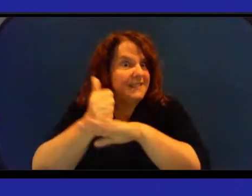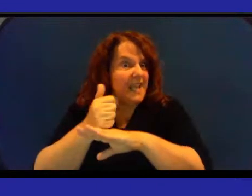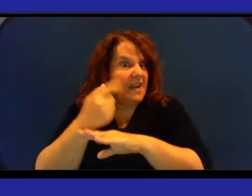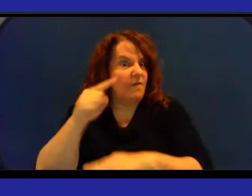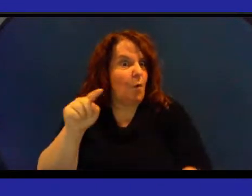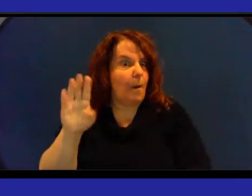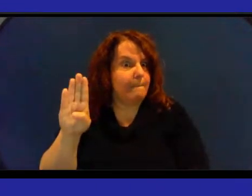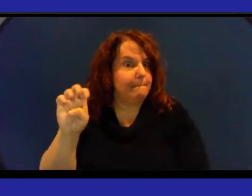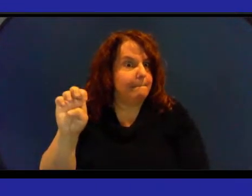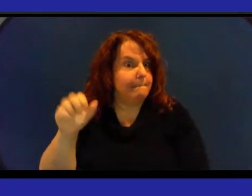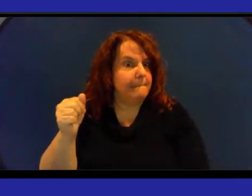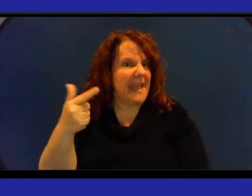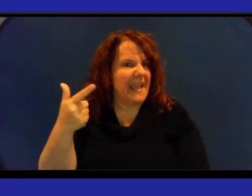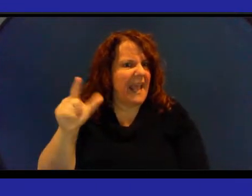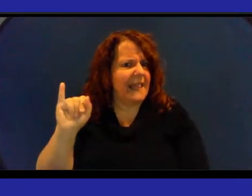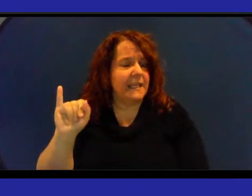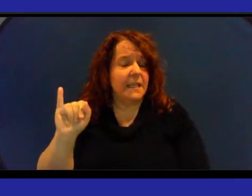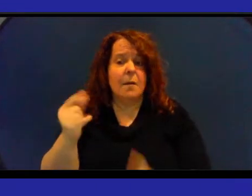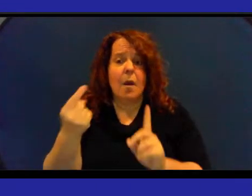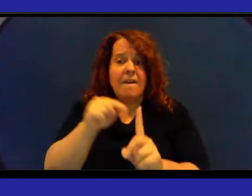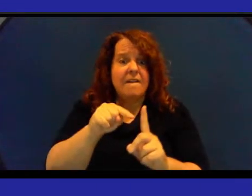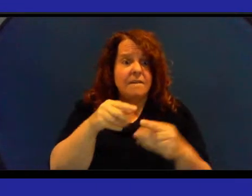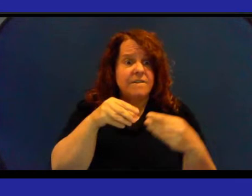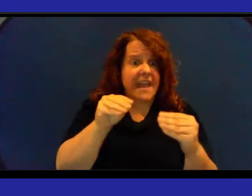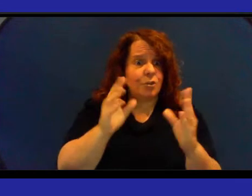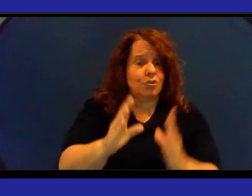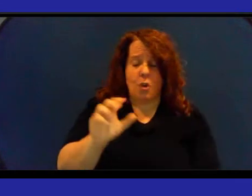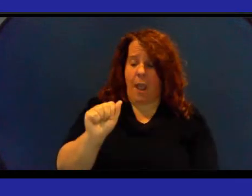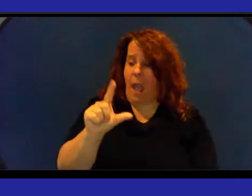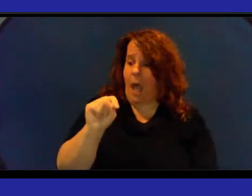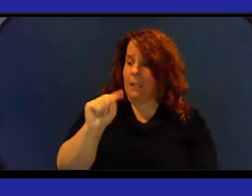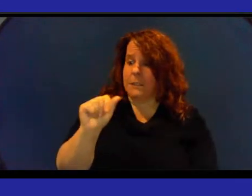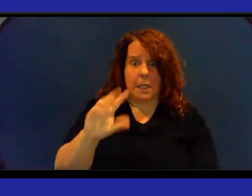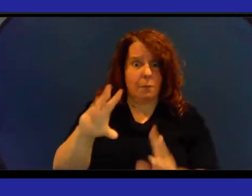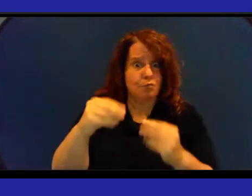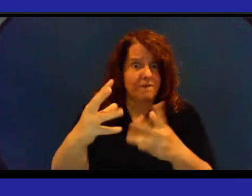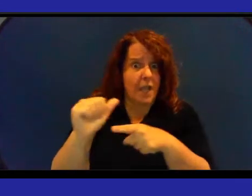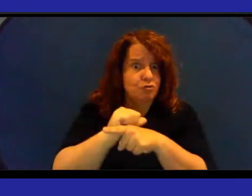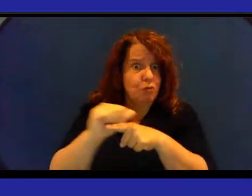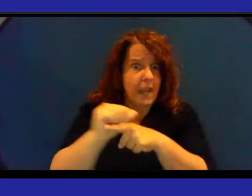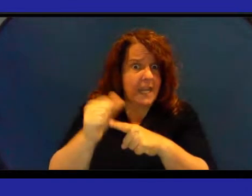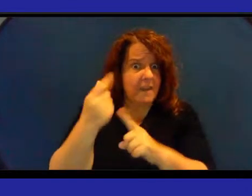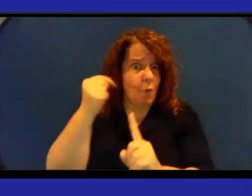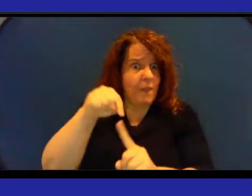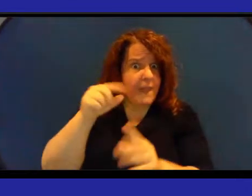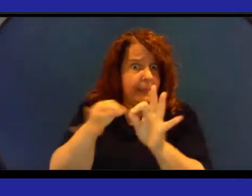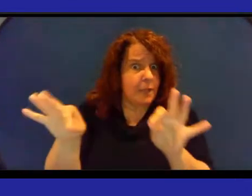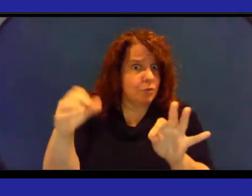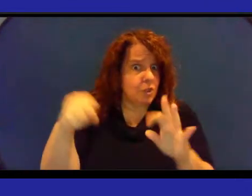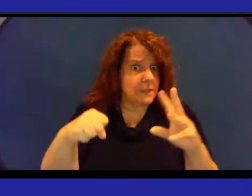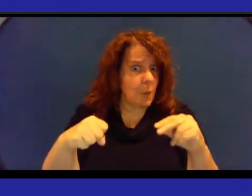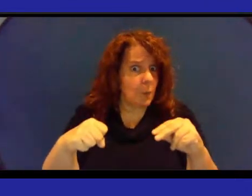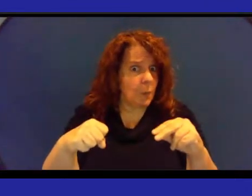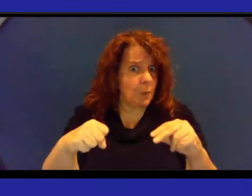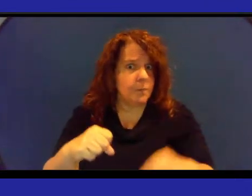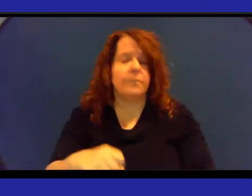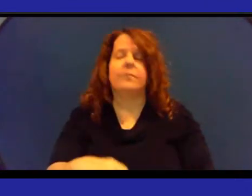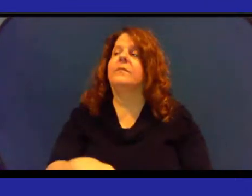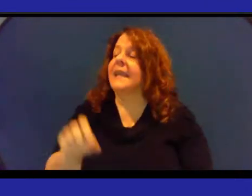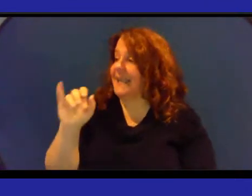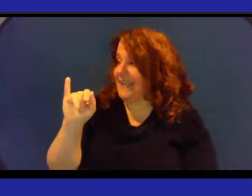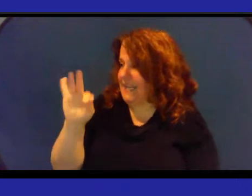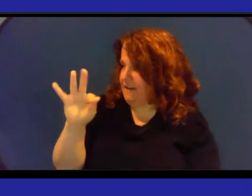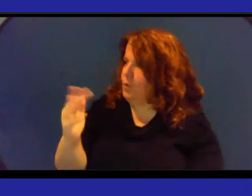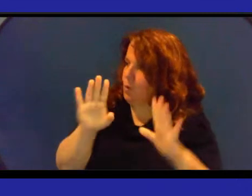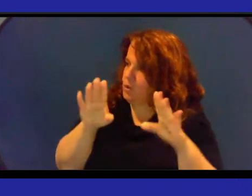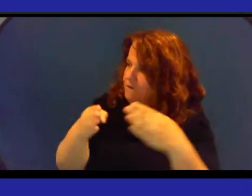have do they actually have the ability for the training course or not? So we would, if we want to focus on Bengali, absolutely, we